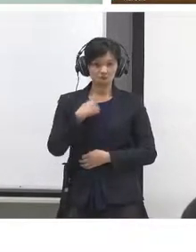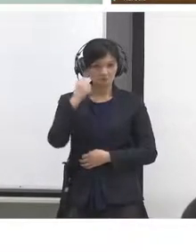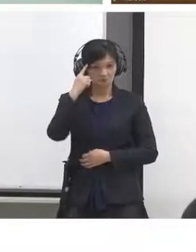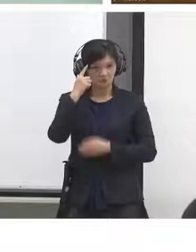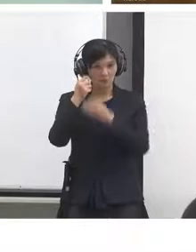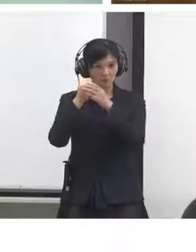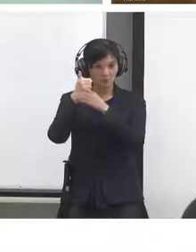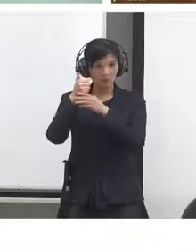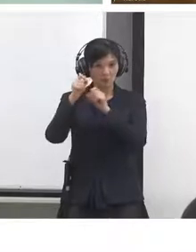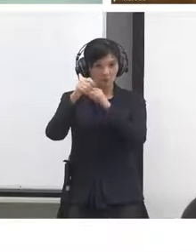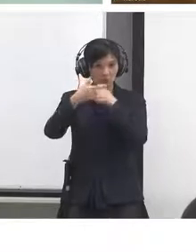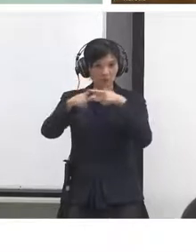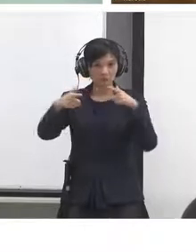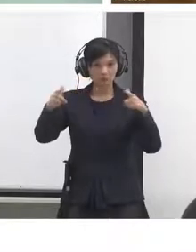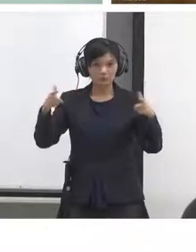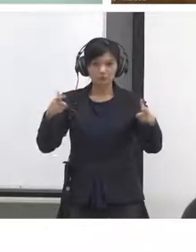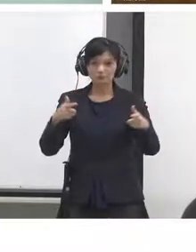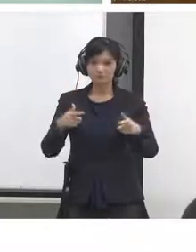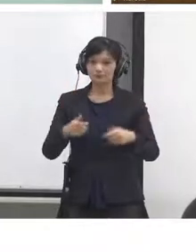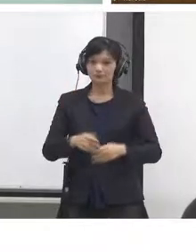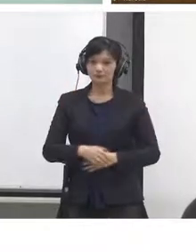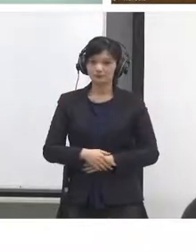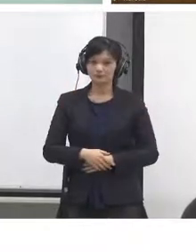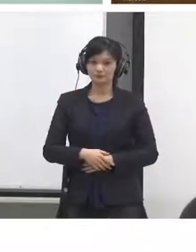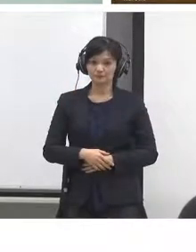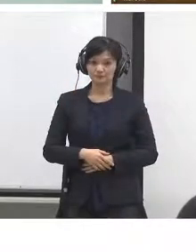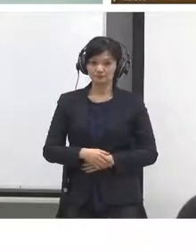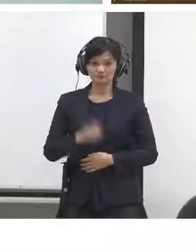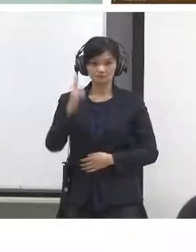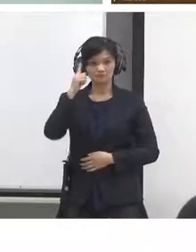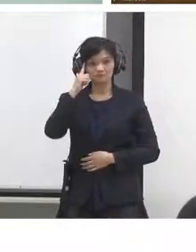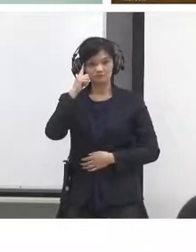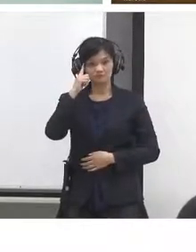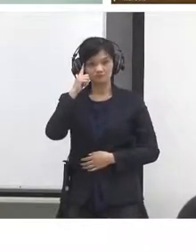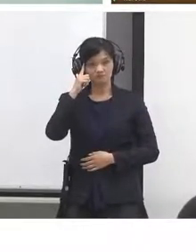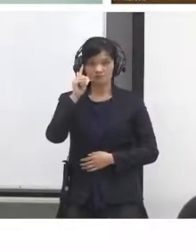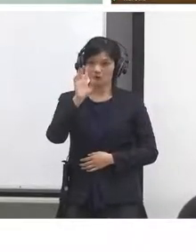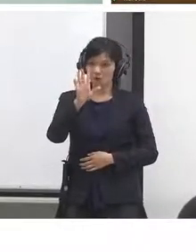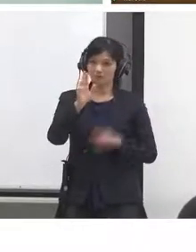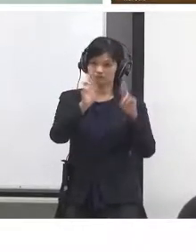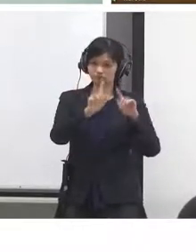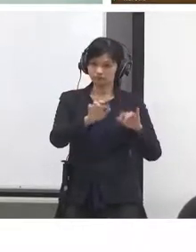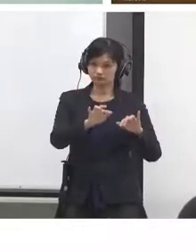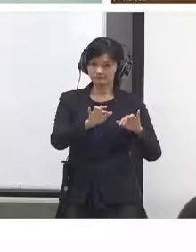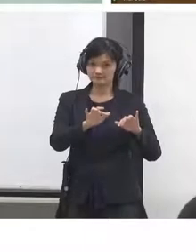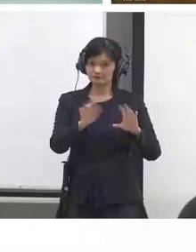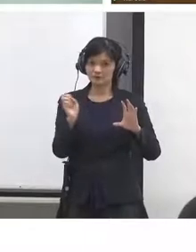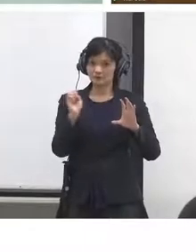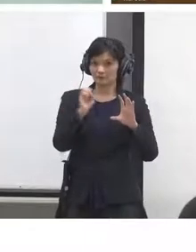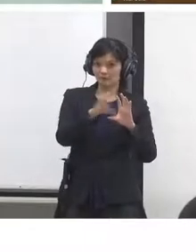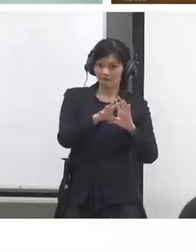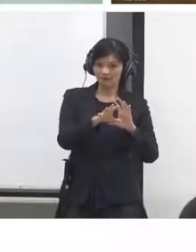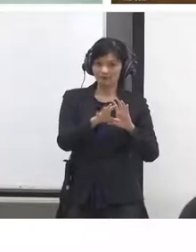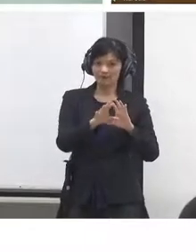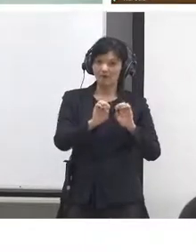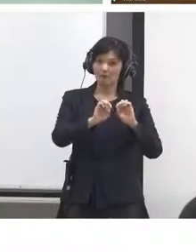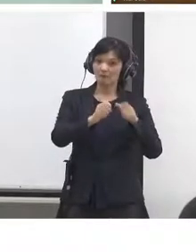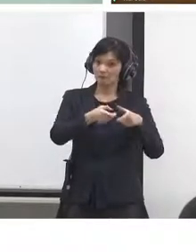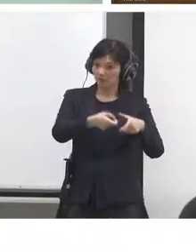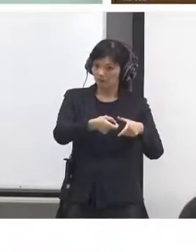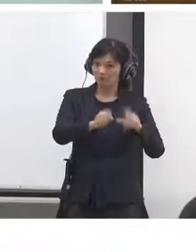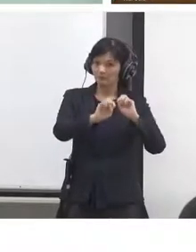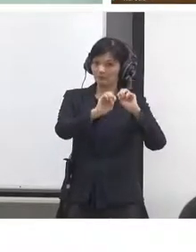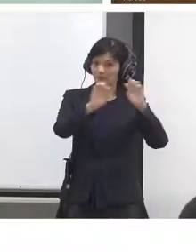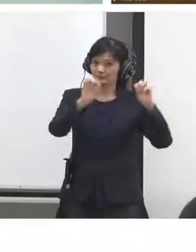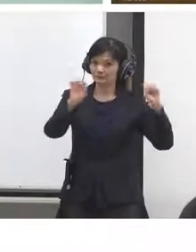internet website, so people can know the what is the issues of the local from the